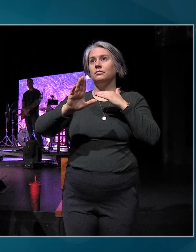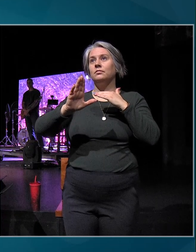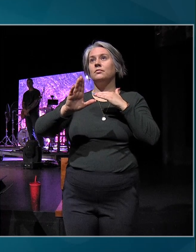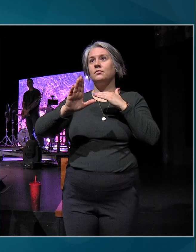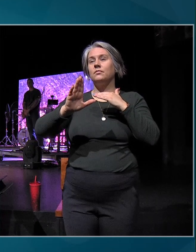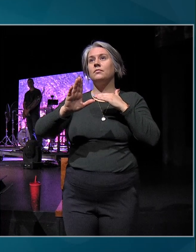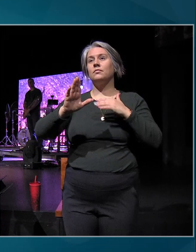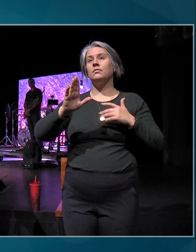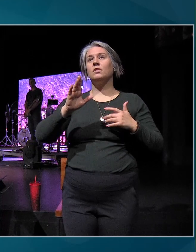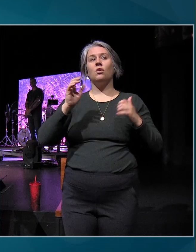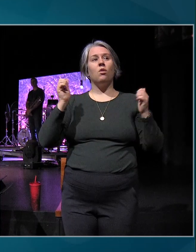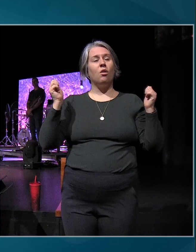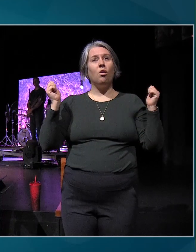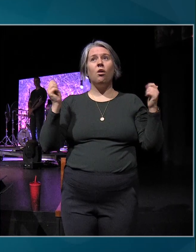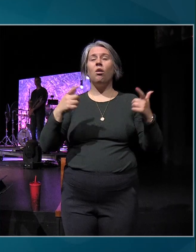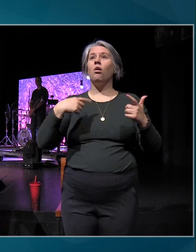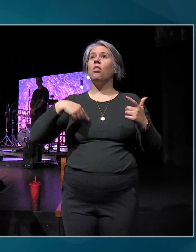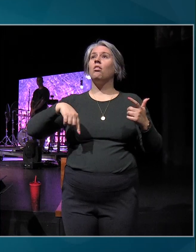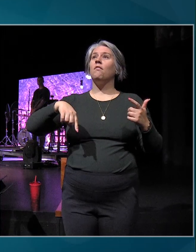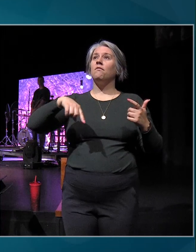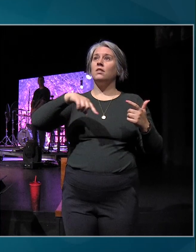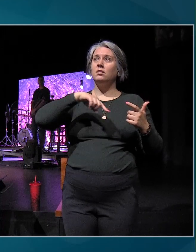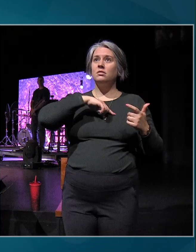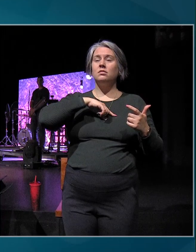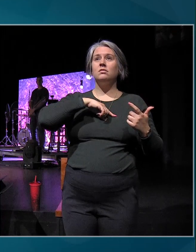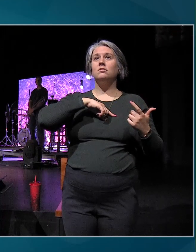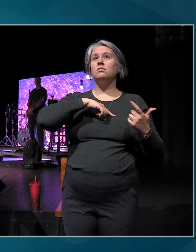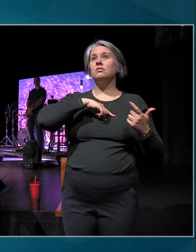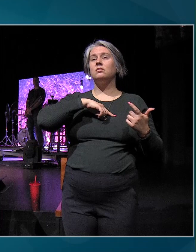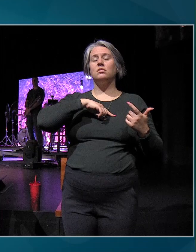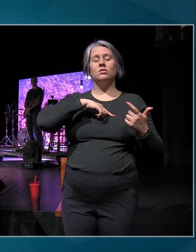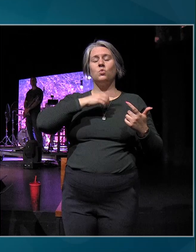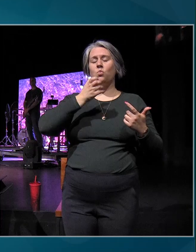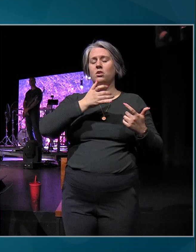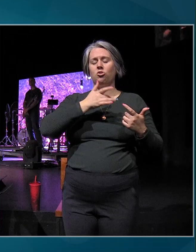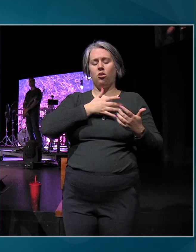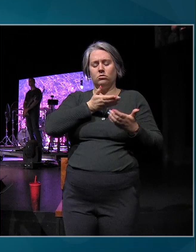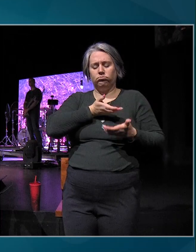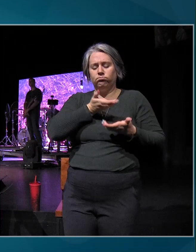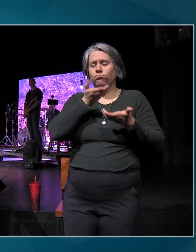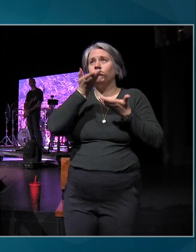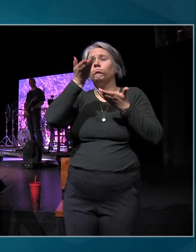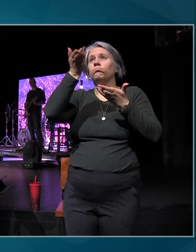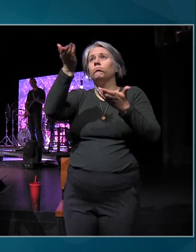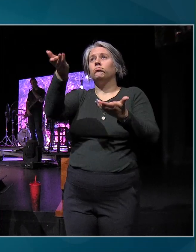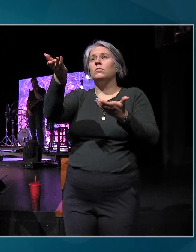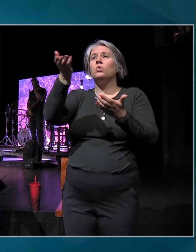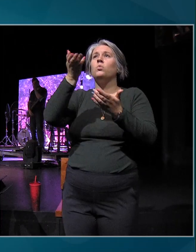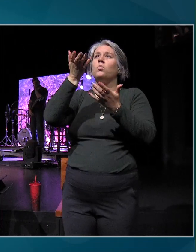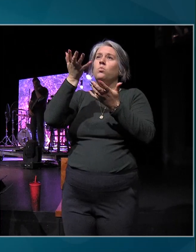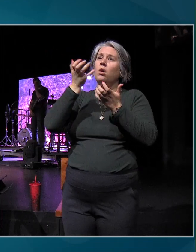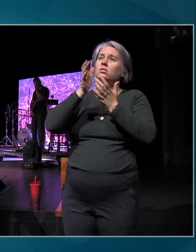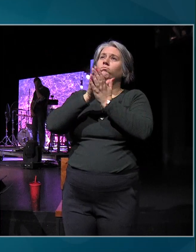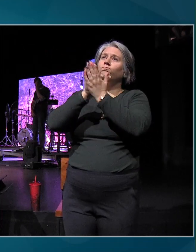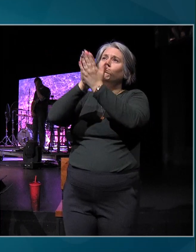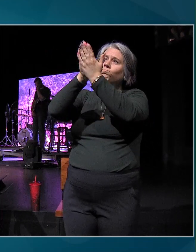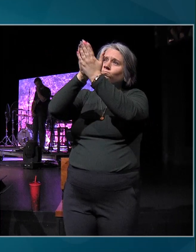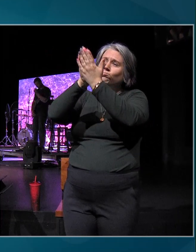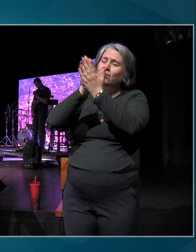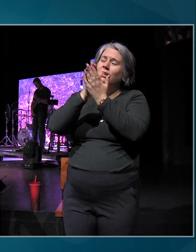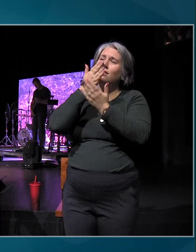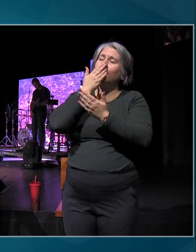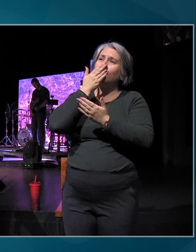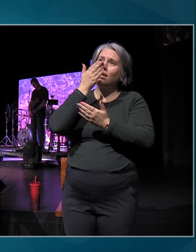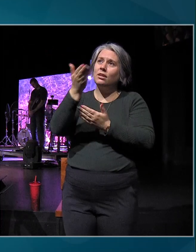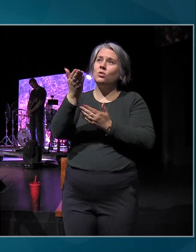there's something in all of us, God, today as we come, that we just want to lay it before your feet and say, "God, we want to meet with you." And so we thank you for it